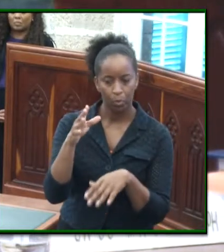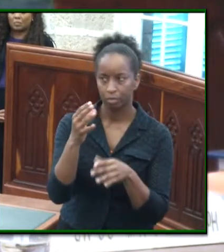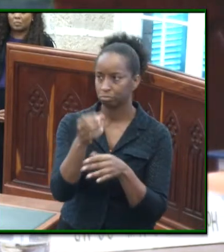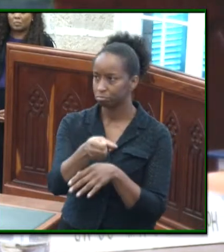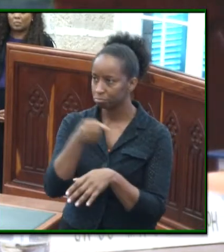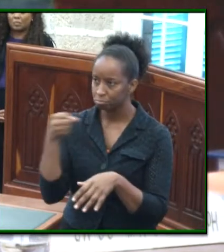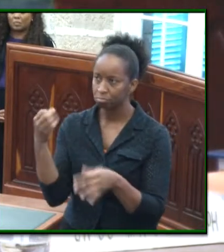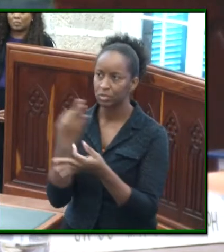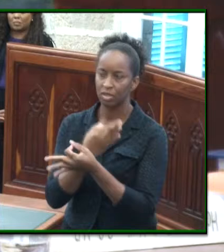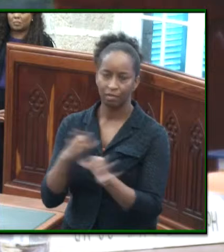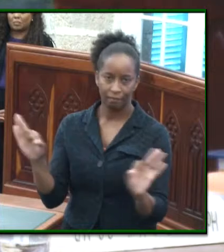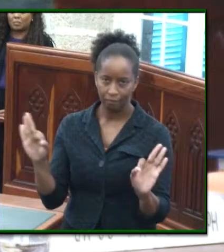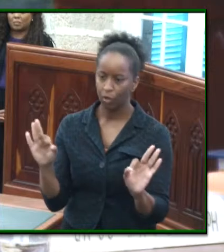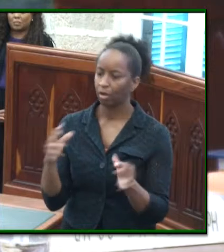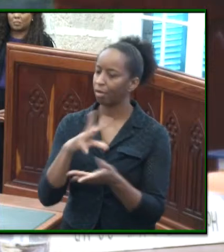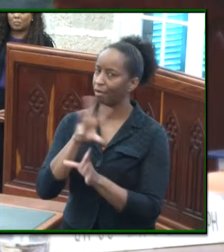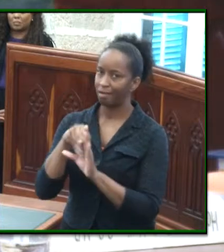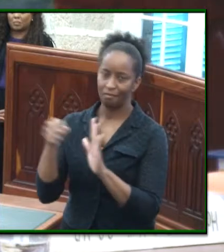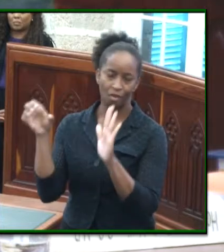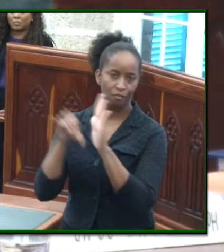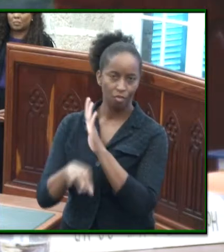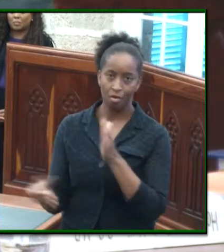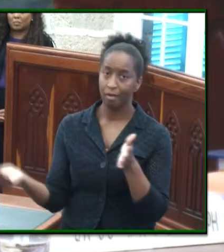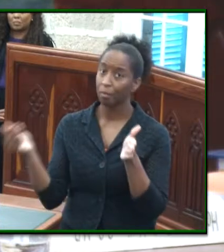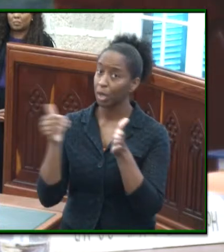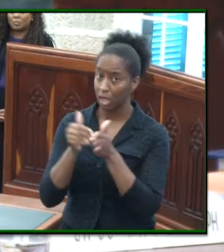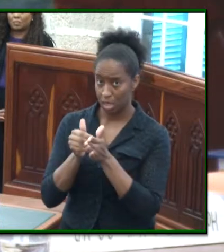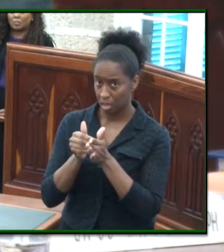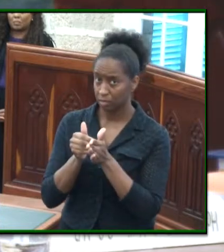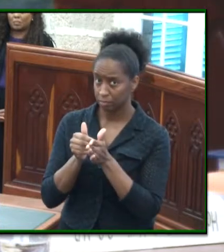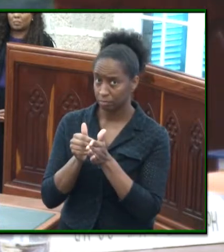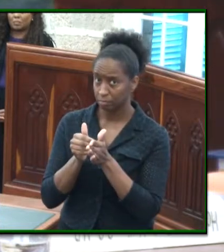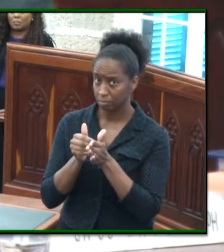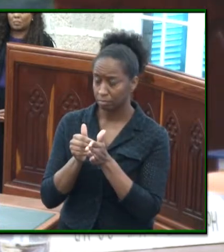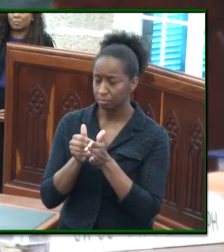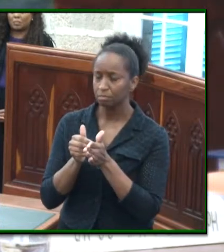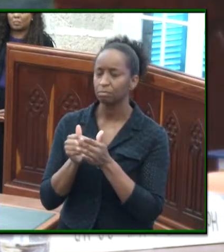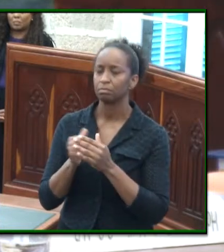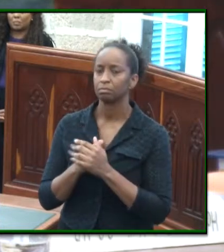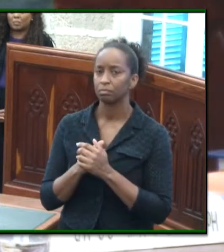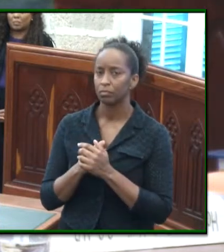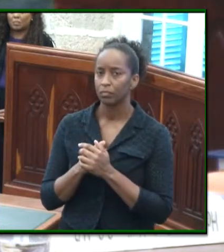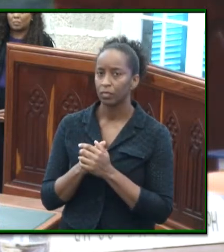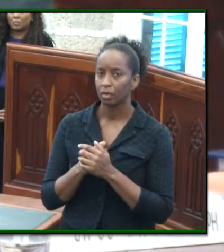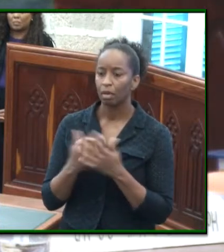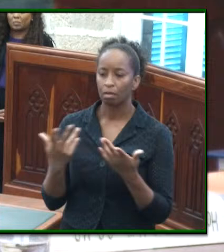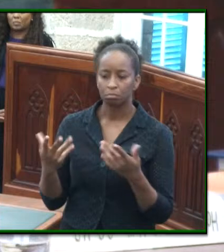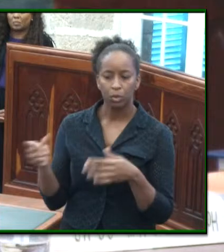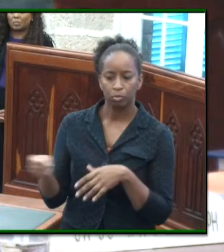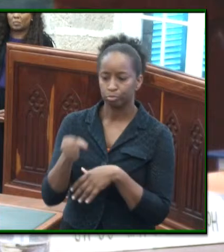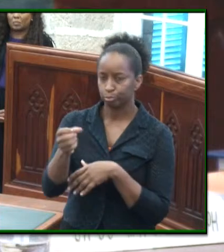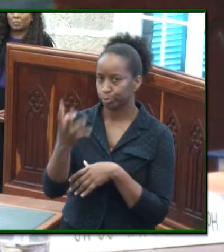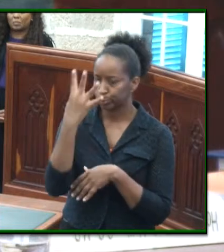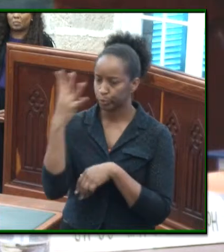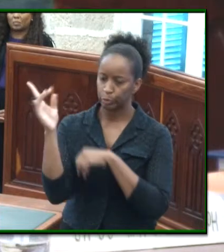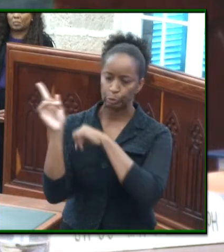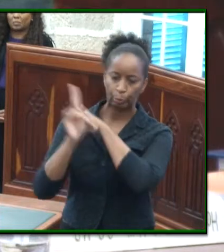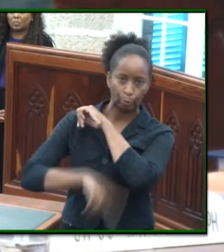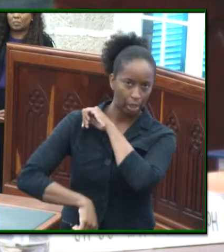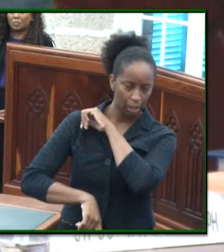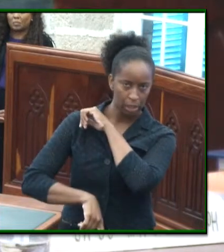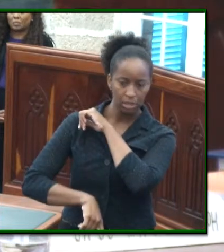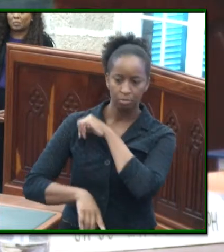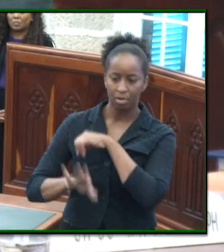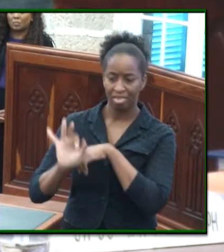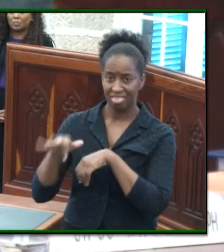can report on the fact that the incarceration on its own is certainly not sufficient. For those who need to be incarcerated, there's a method for